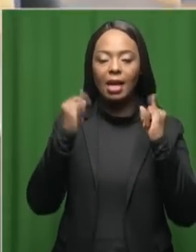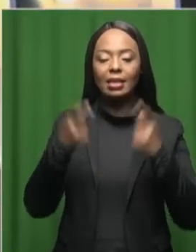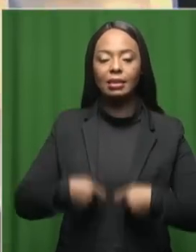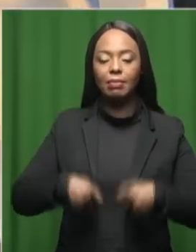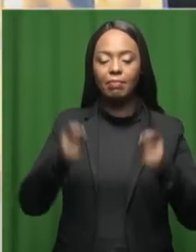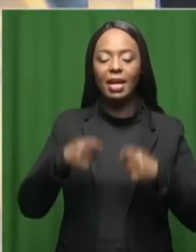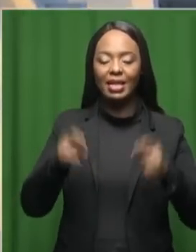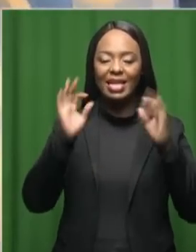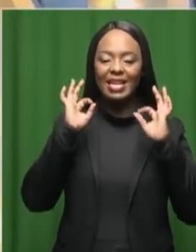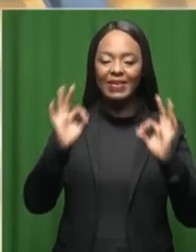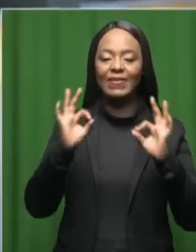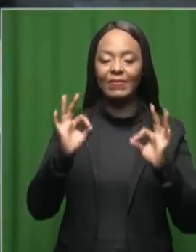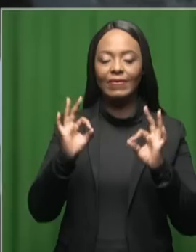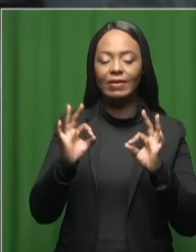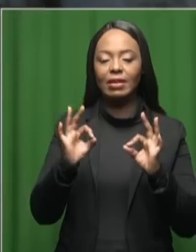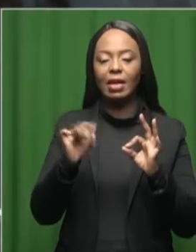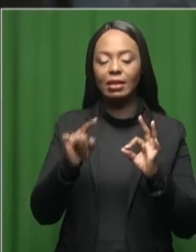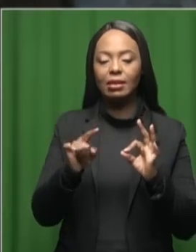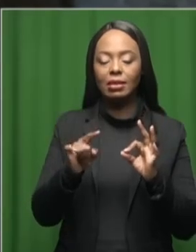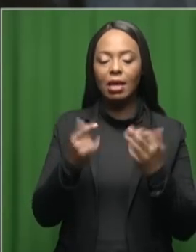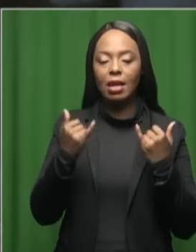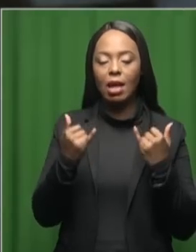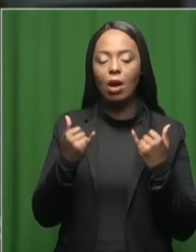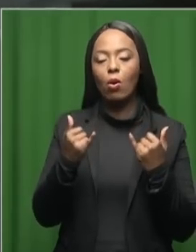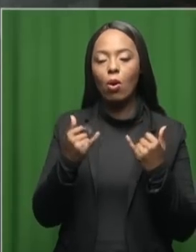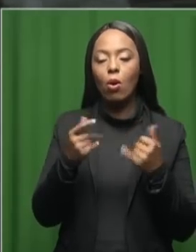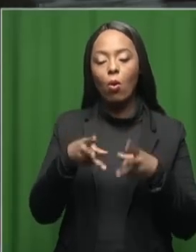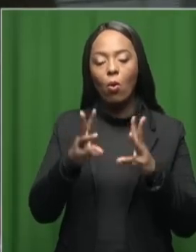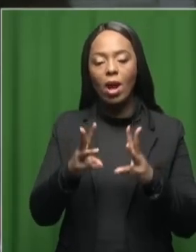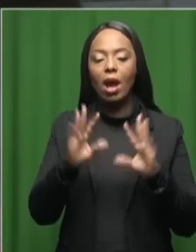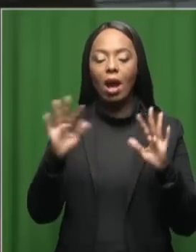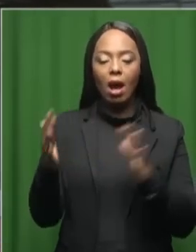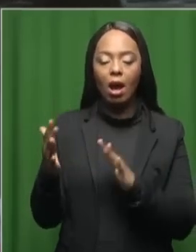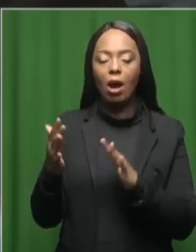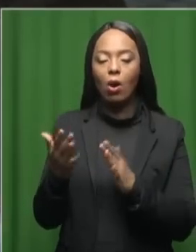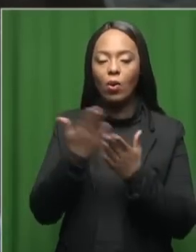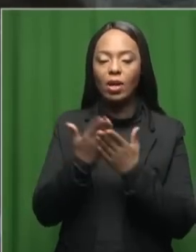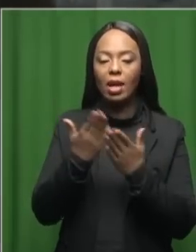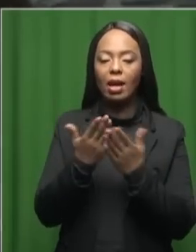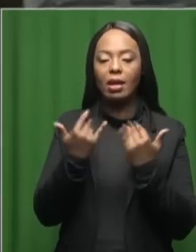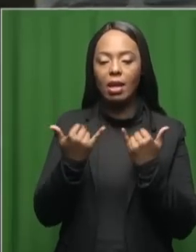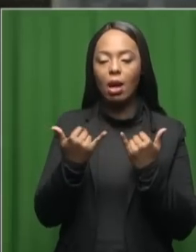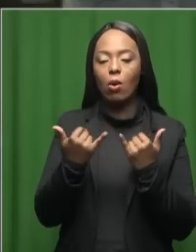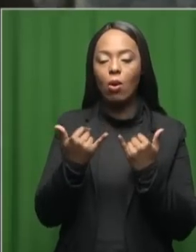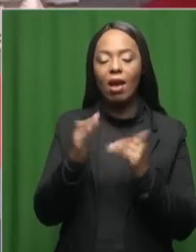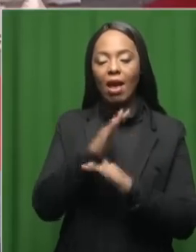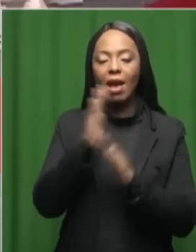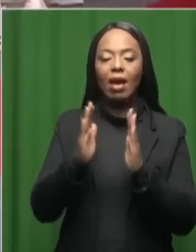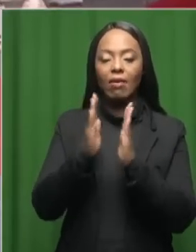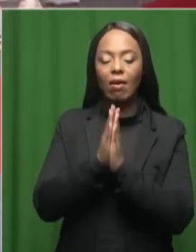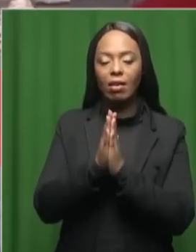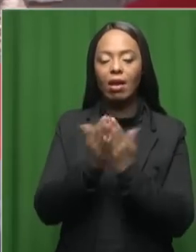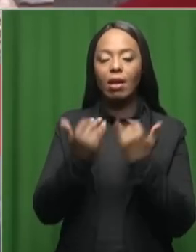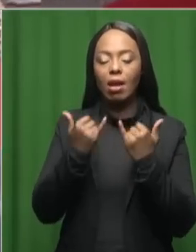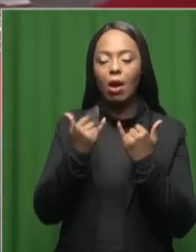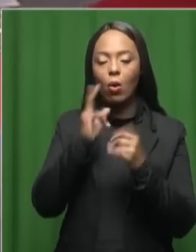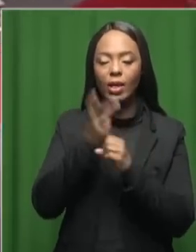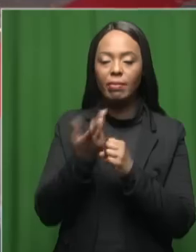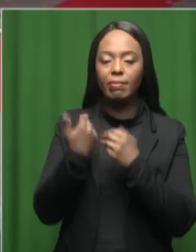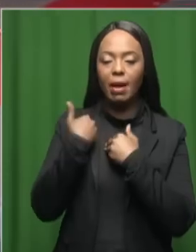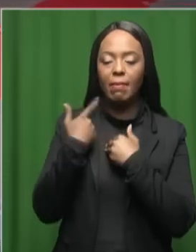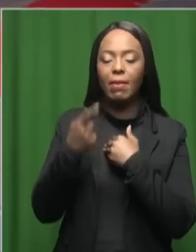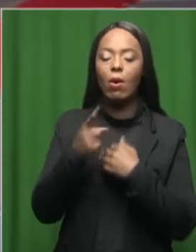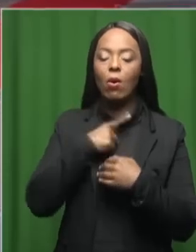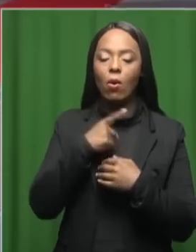spending efficiently in a manner that takes into cognizance that we are faced with